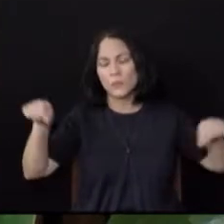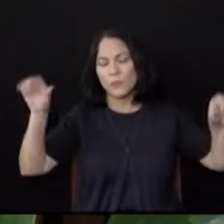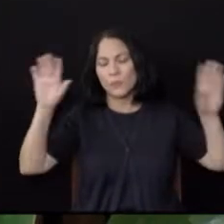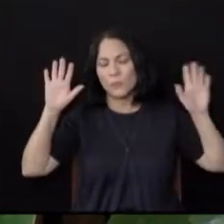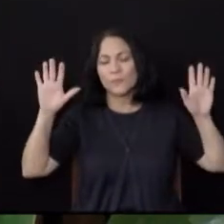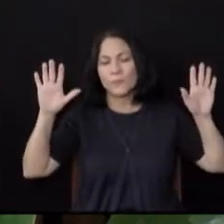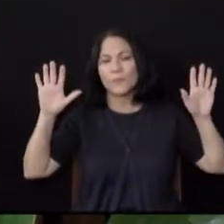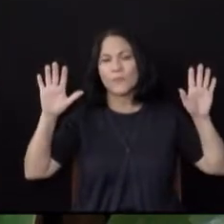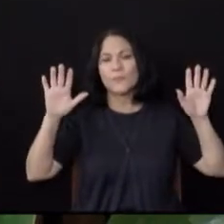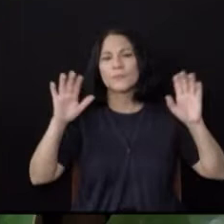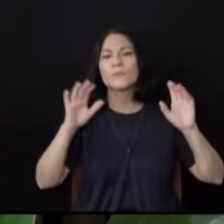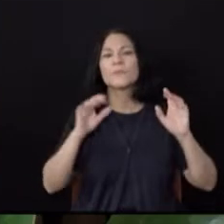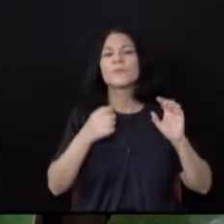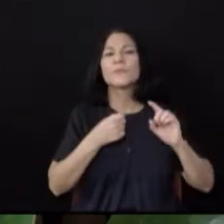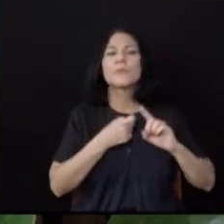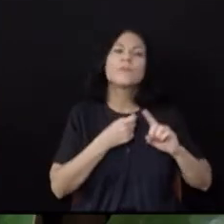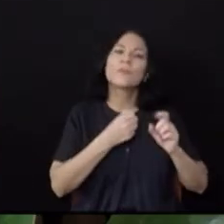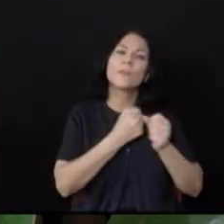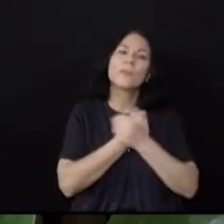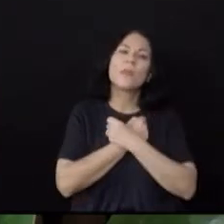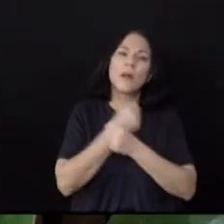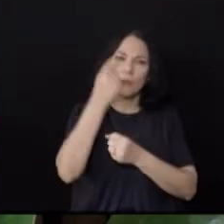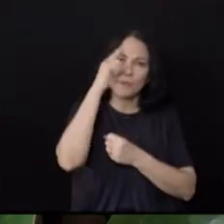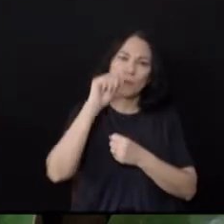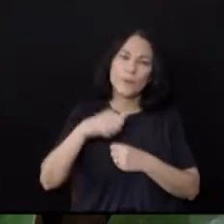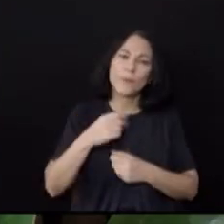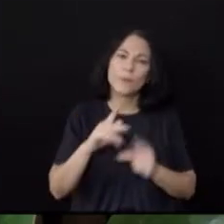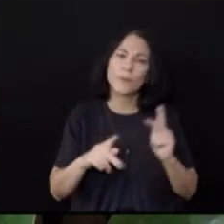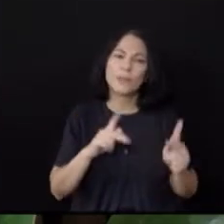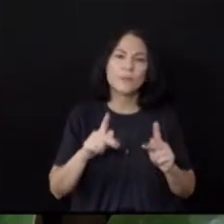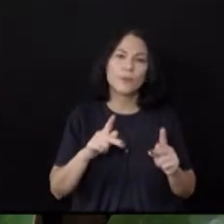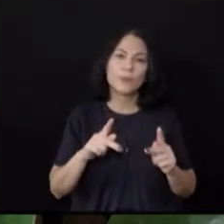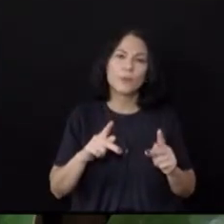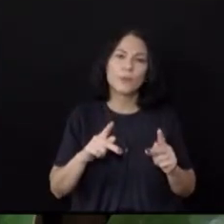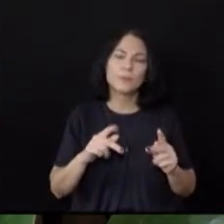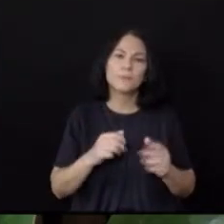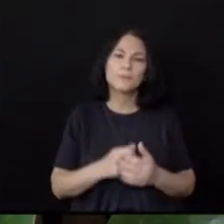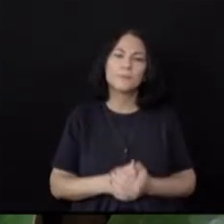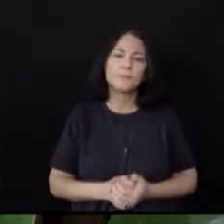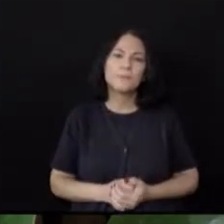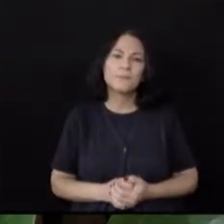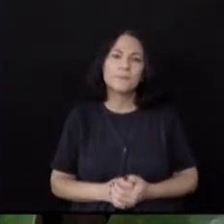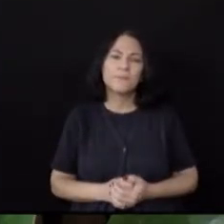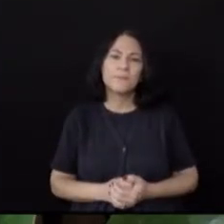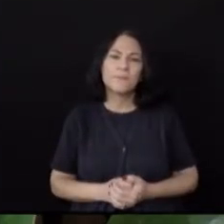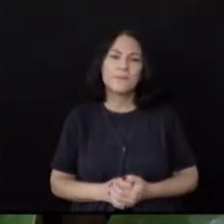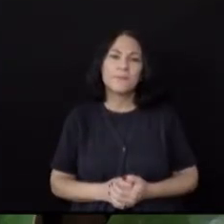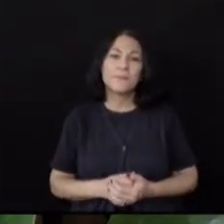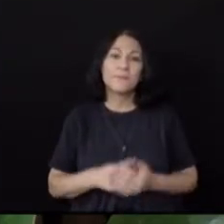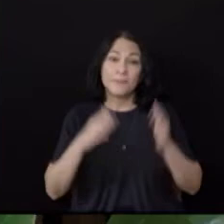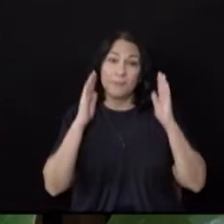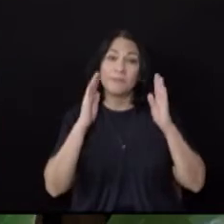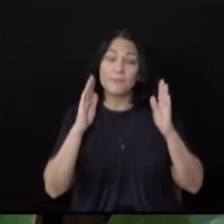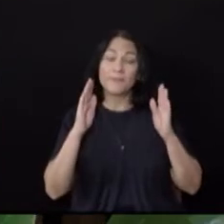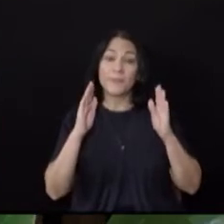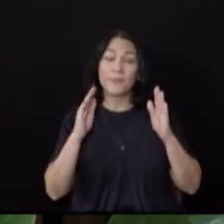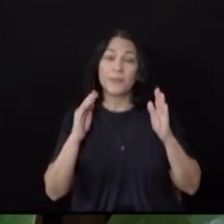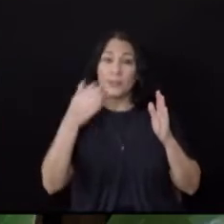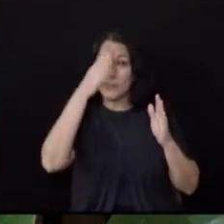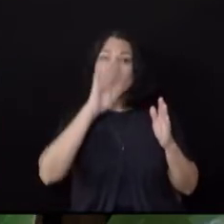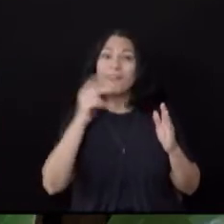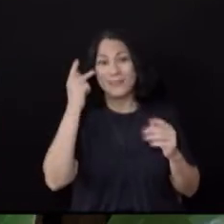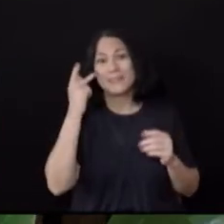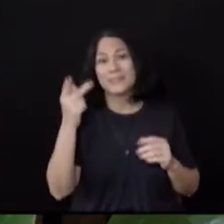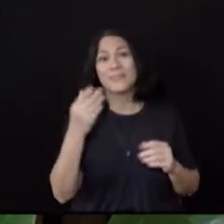love for your fellow man and woman and child. Hear me when I say this. God sees